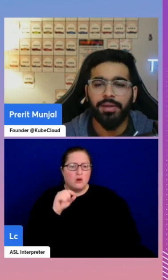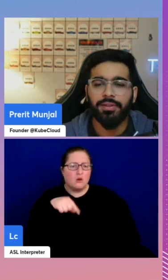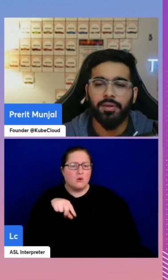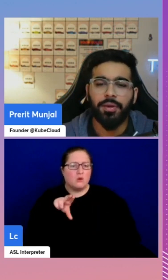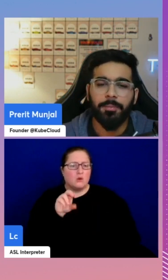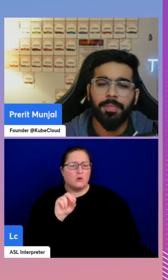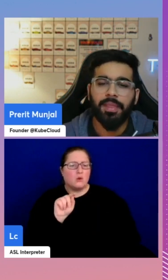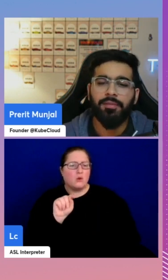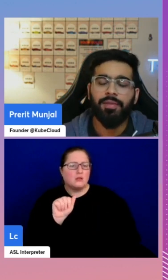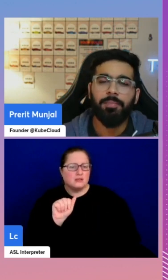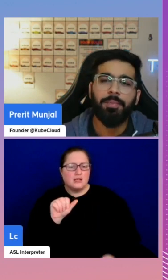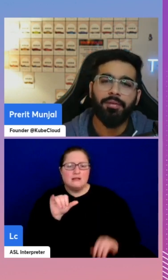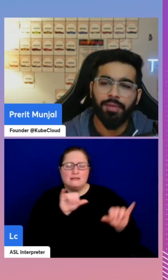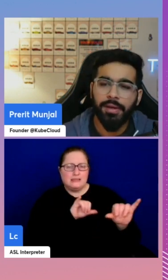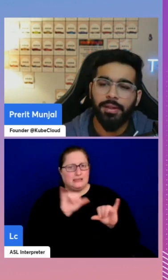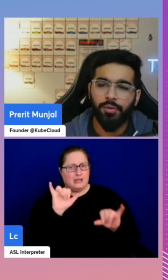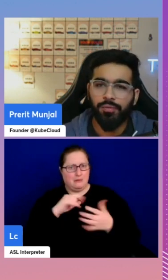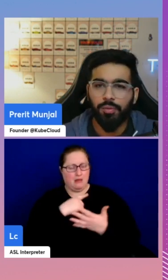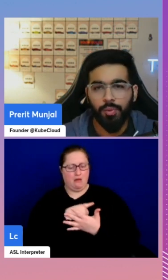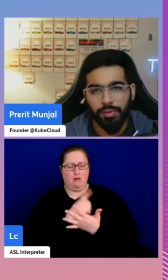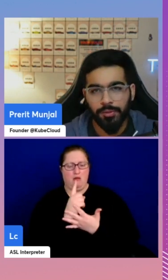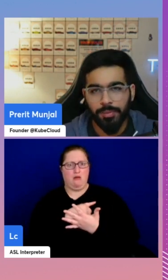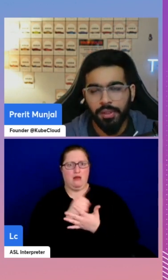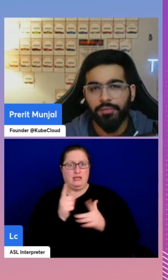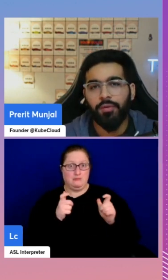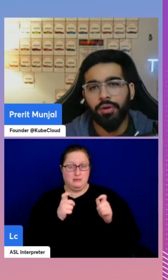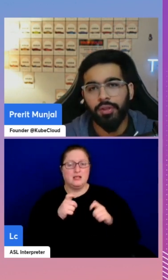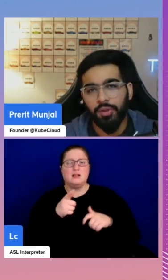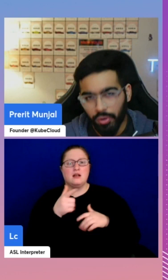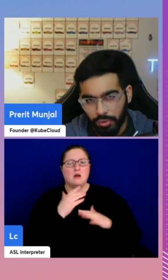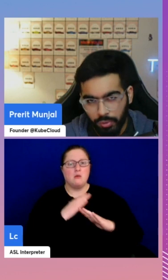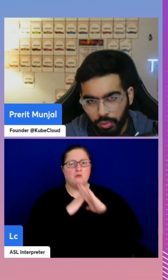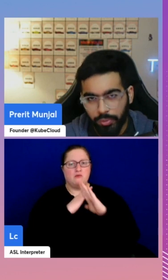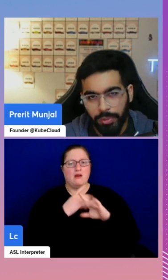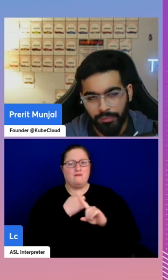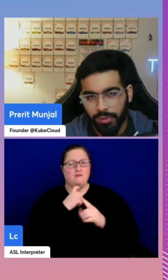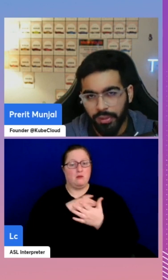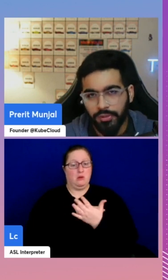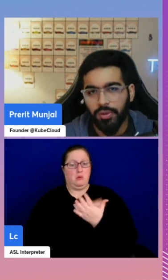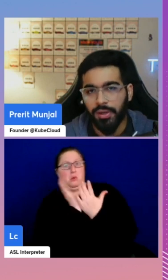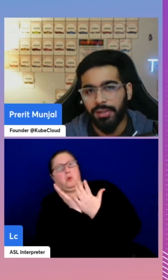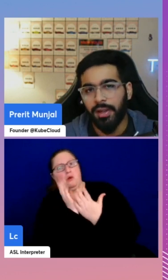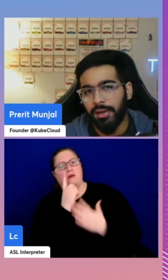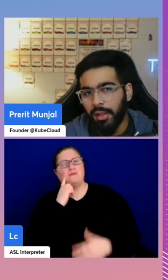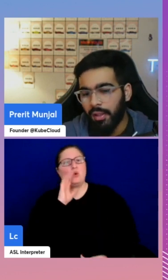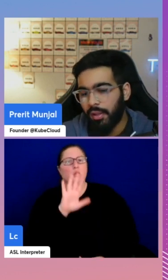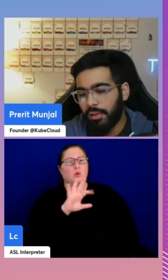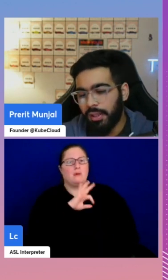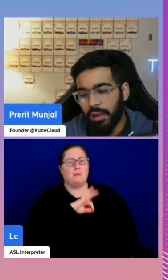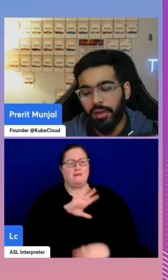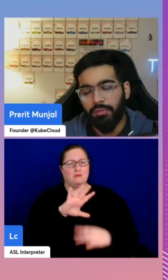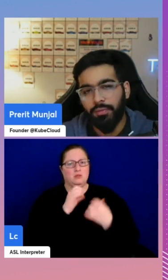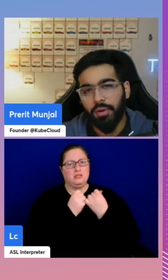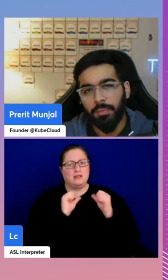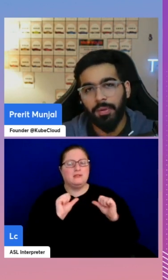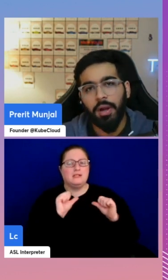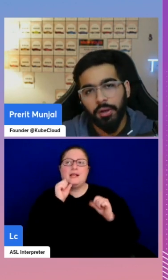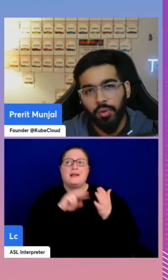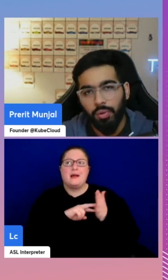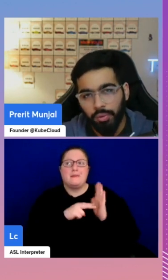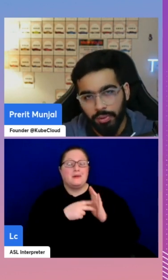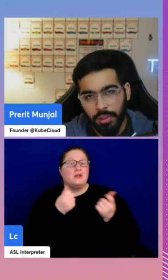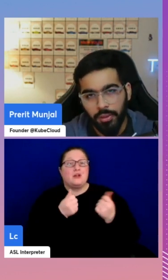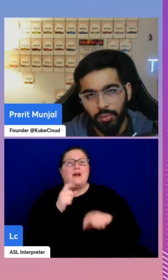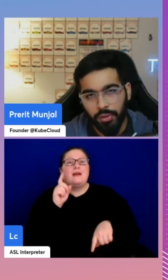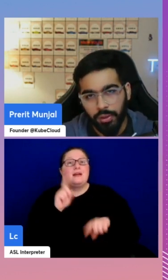speed barriers. Okay, they will prevent you from overspeeding for your own benefit. It's not like that the car